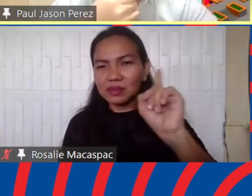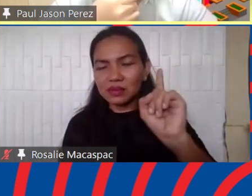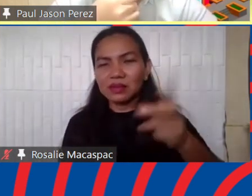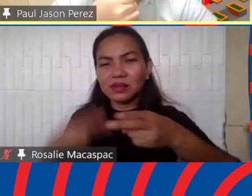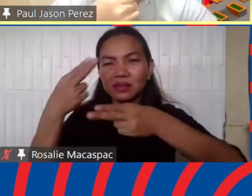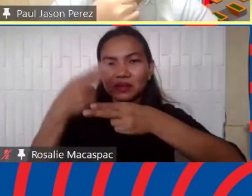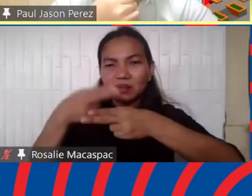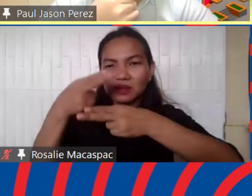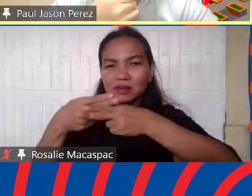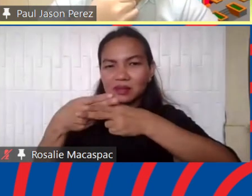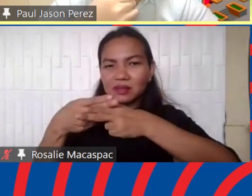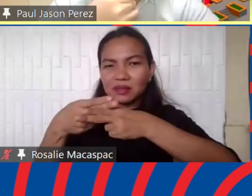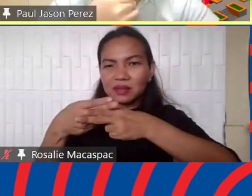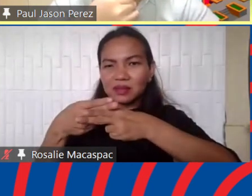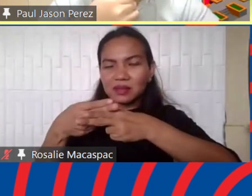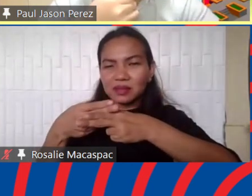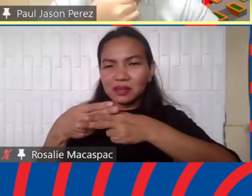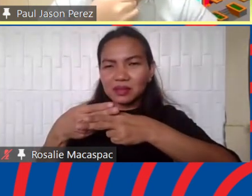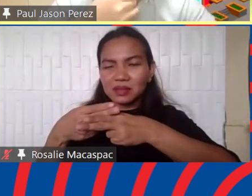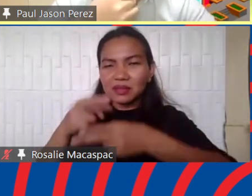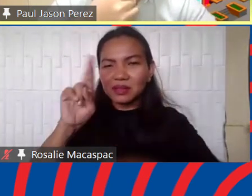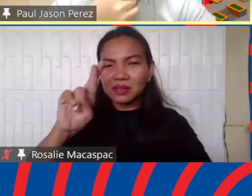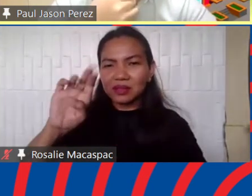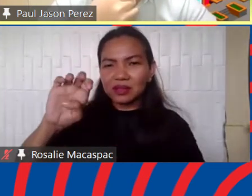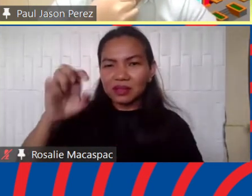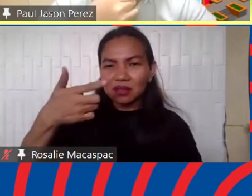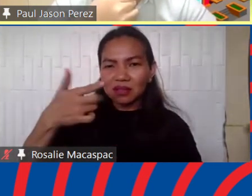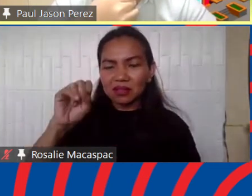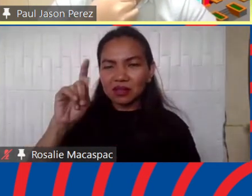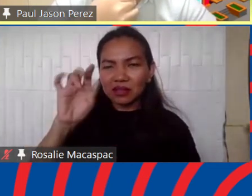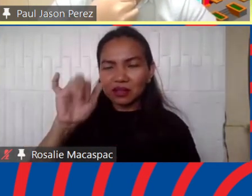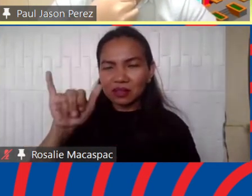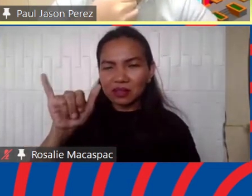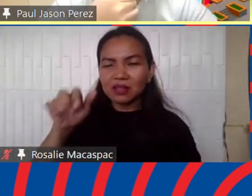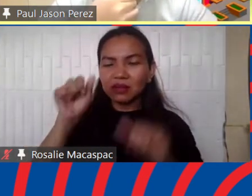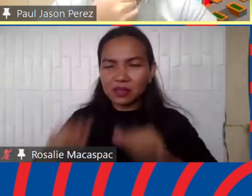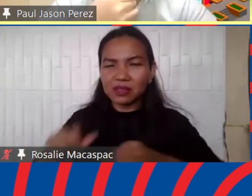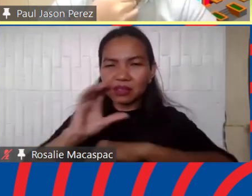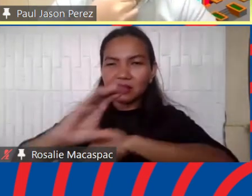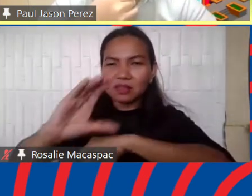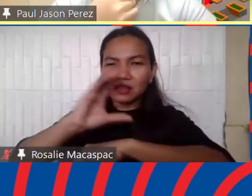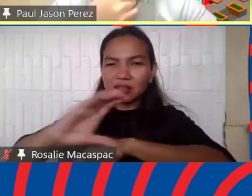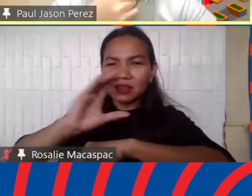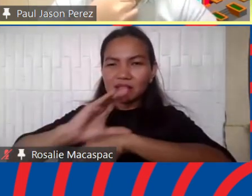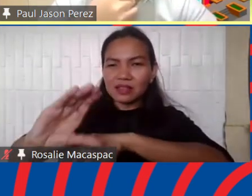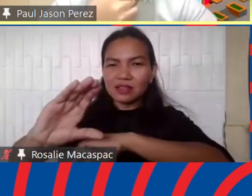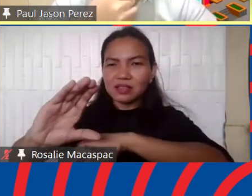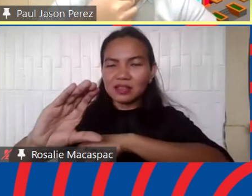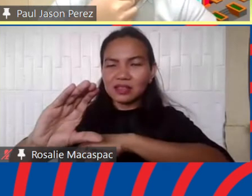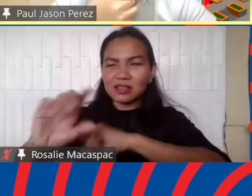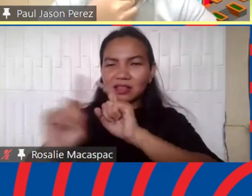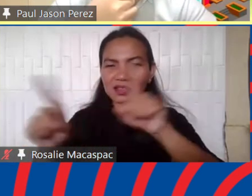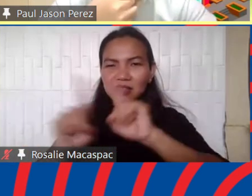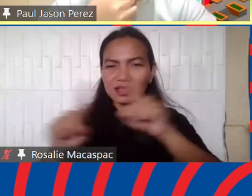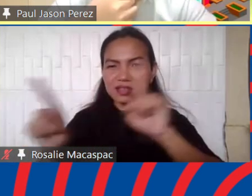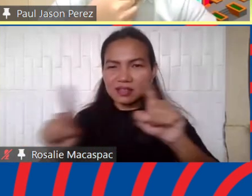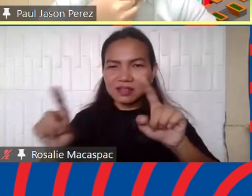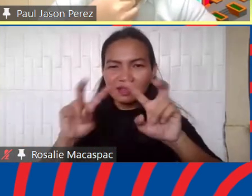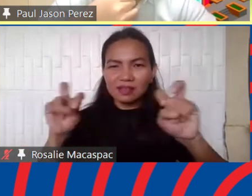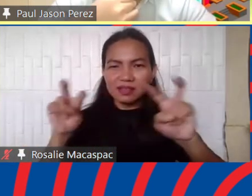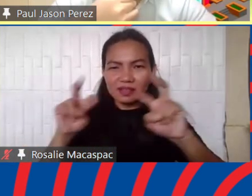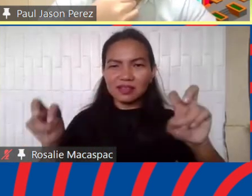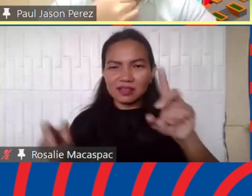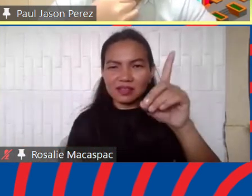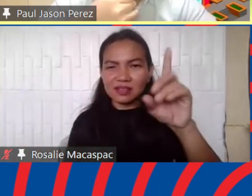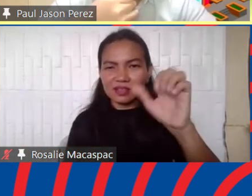name of the registry that we can consult for different research data